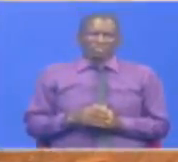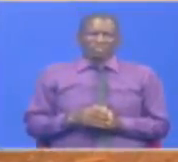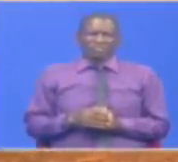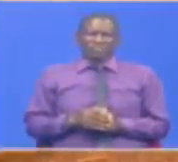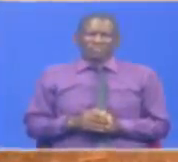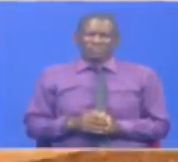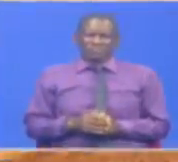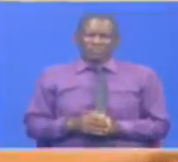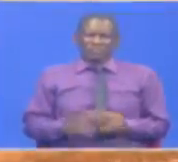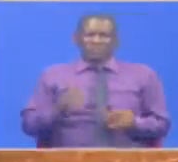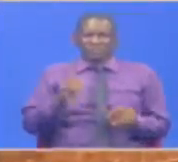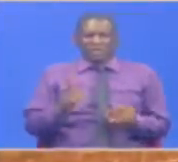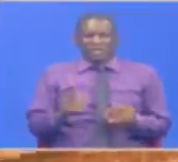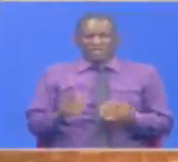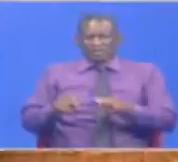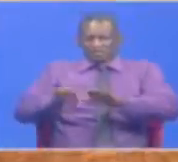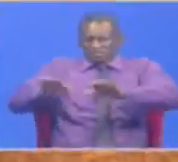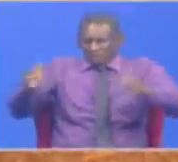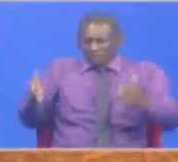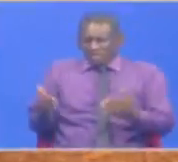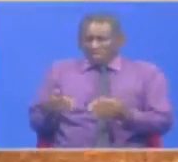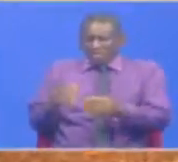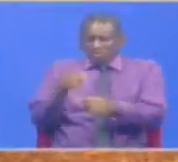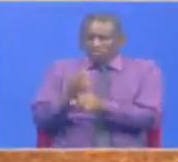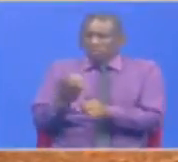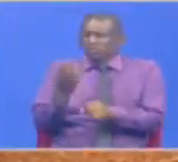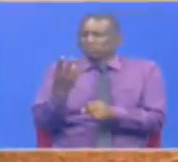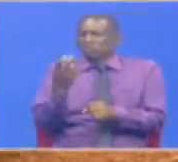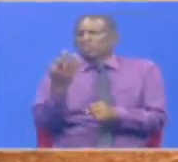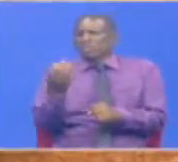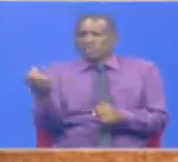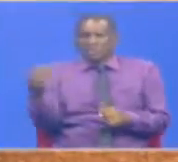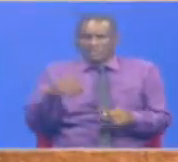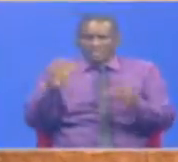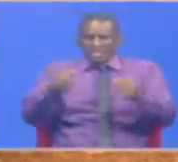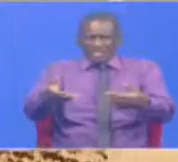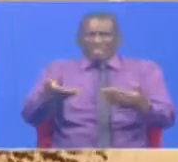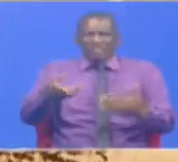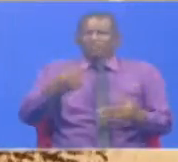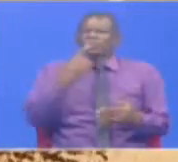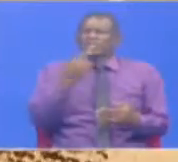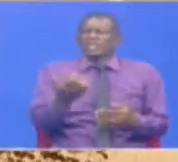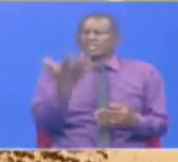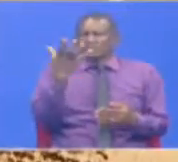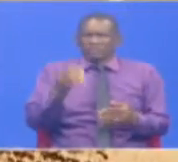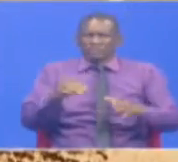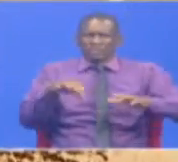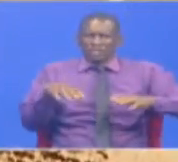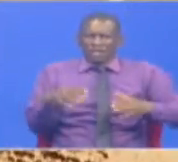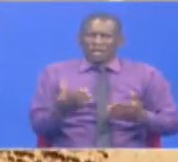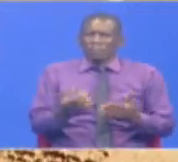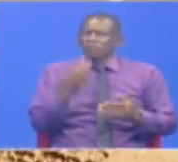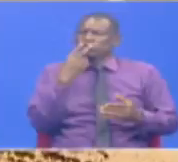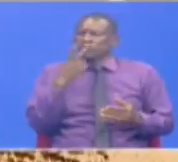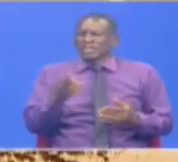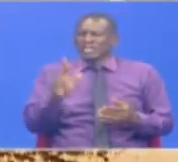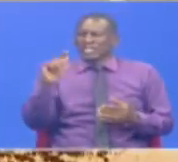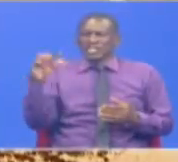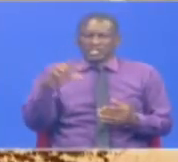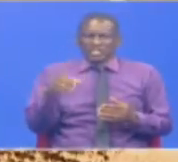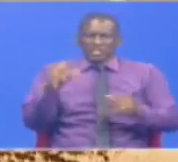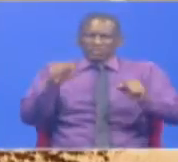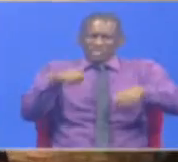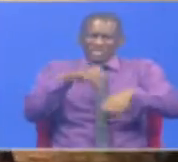One bed like this in 2 to 3 months can give us 150 to 200 kilos. We can get